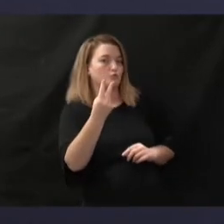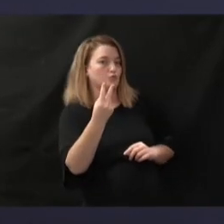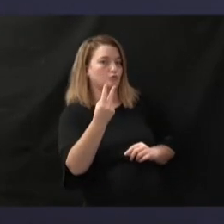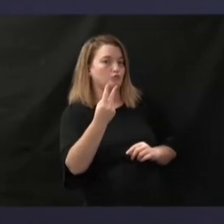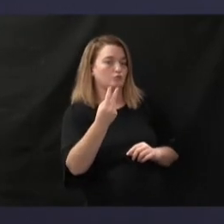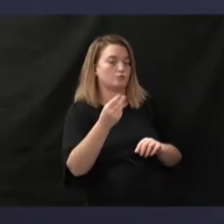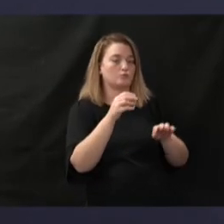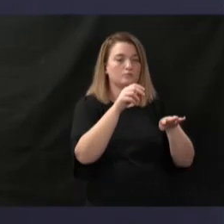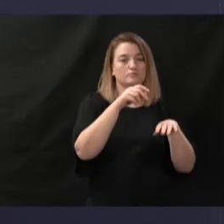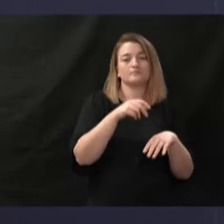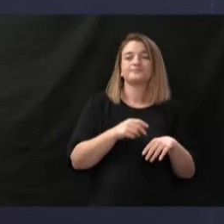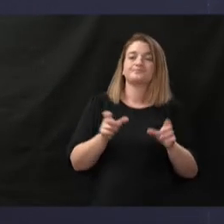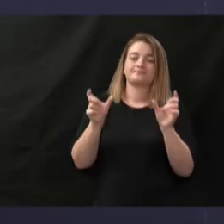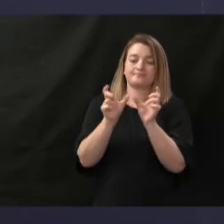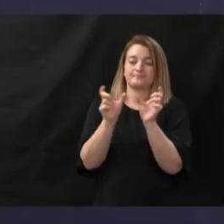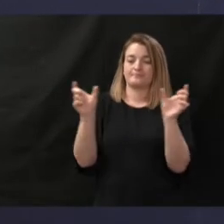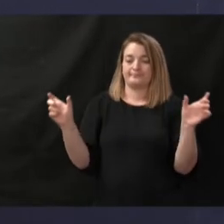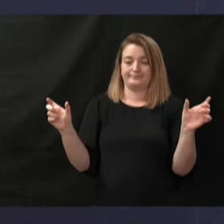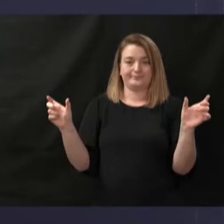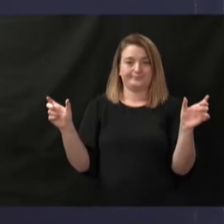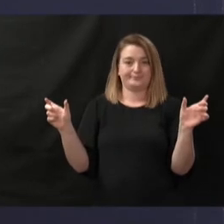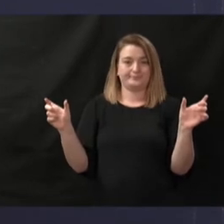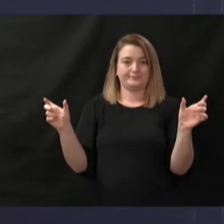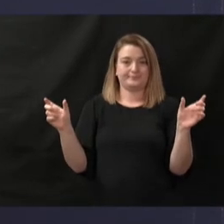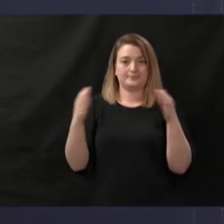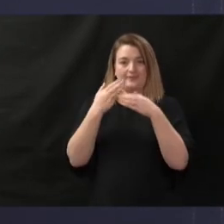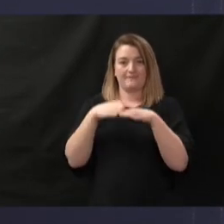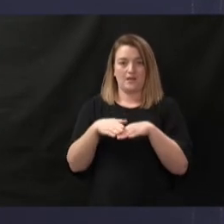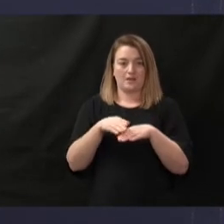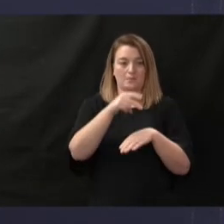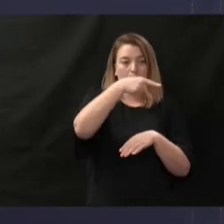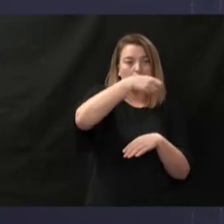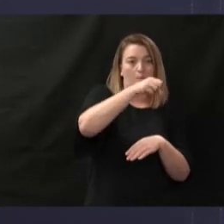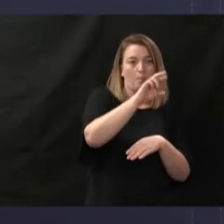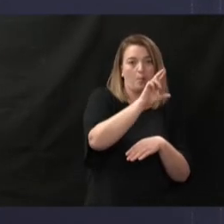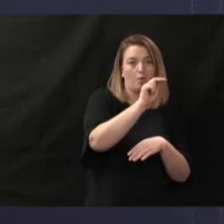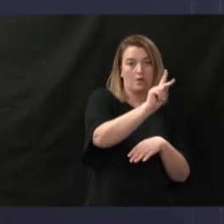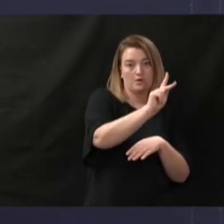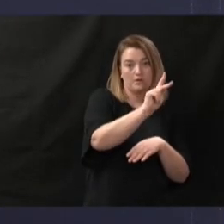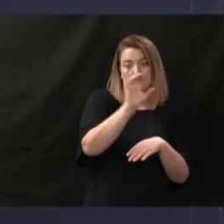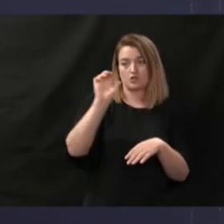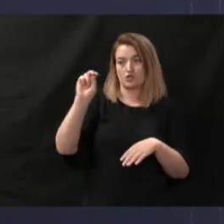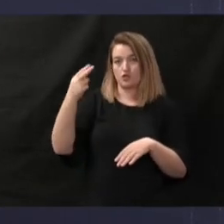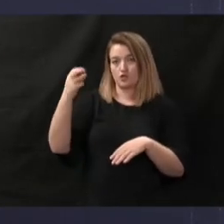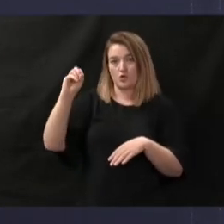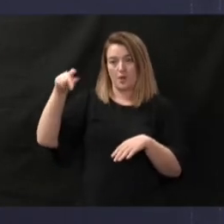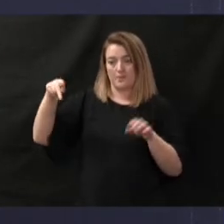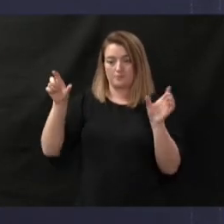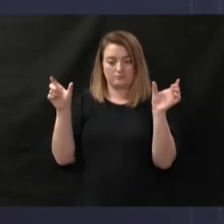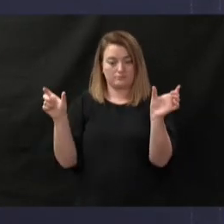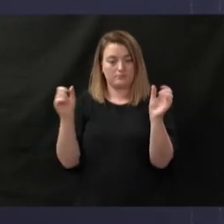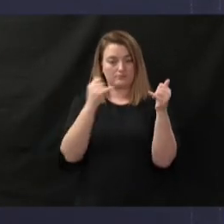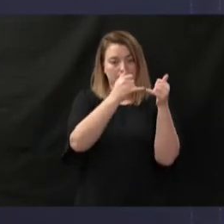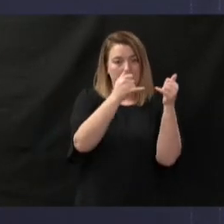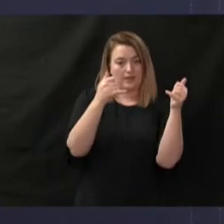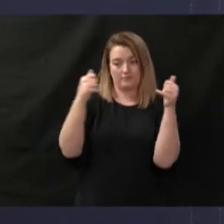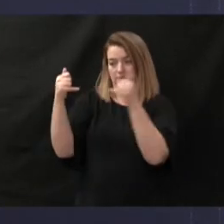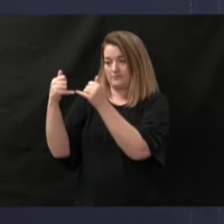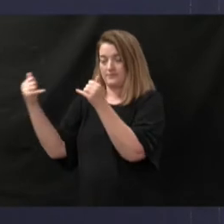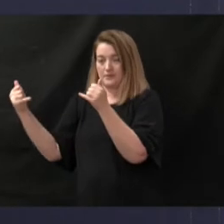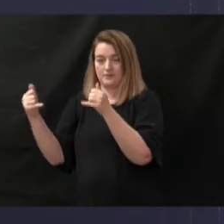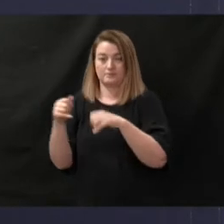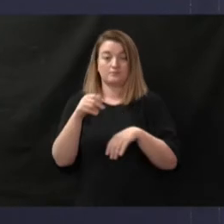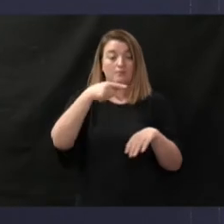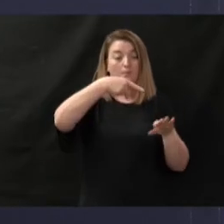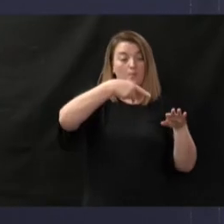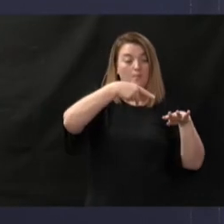Okay. Pork chop. Let's finger spell the first part, which is pork.